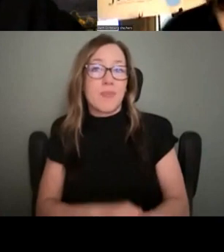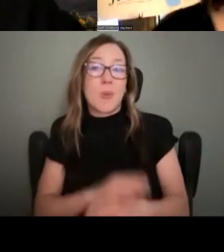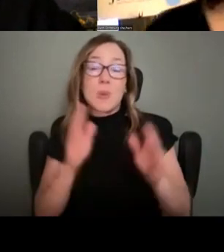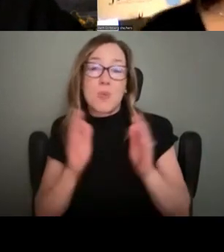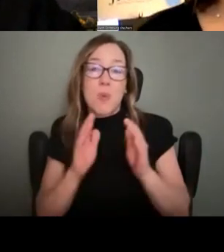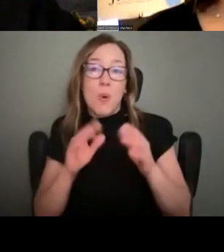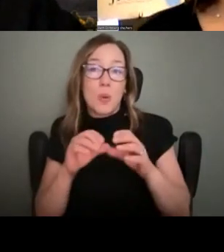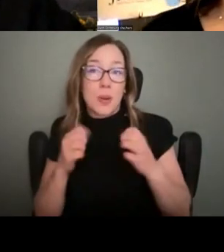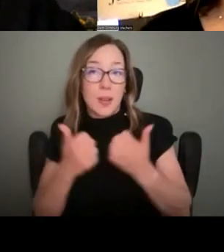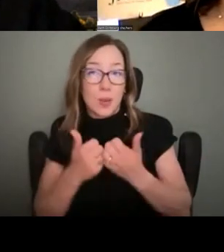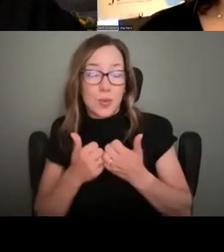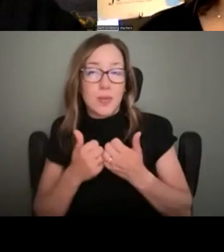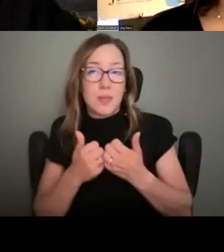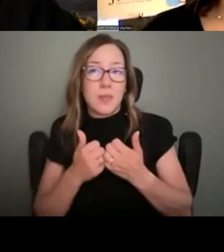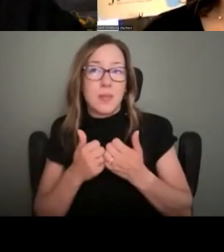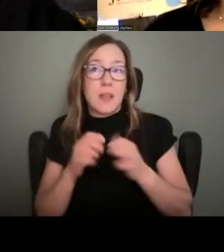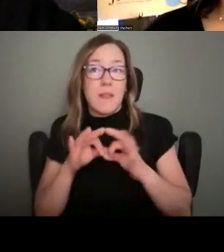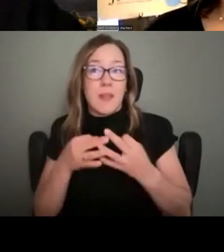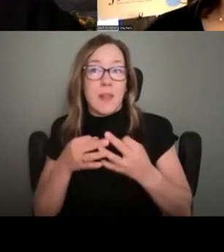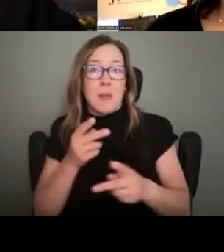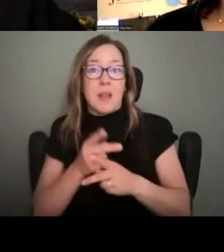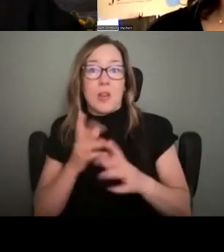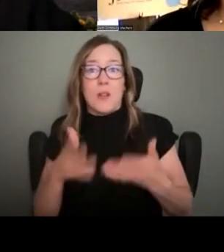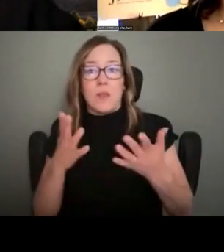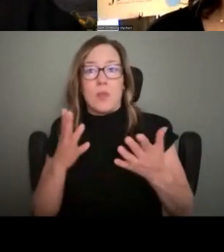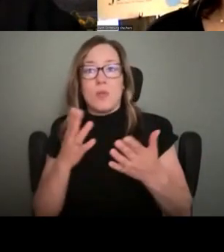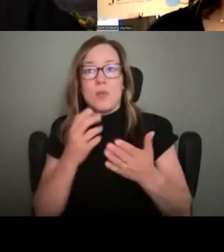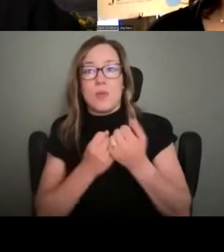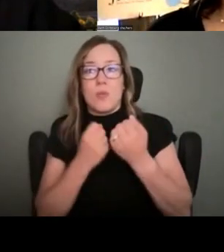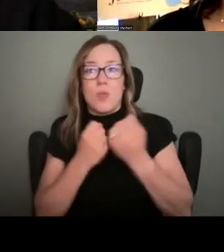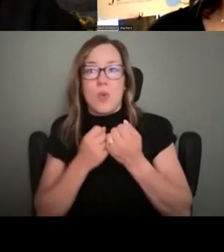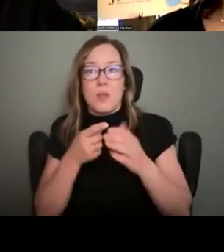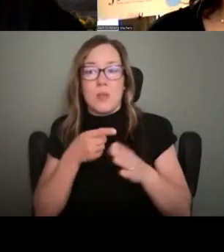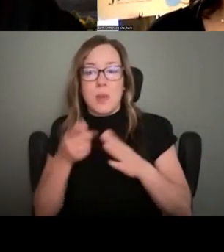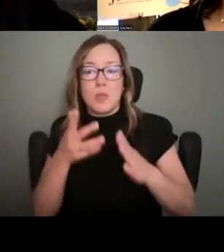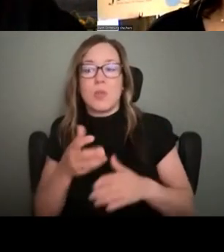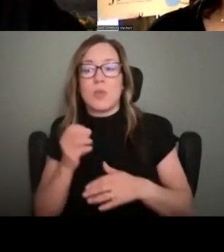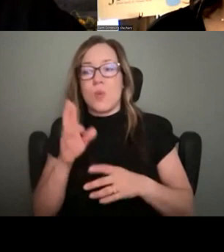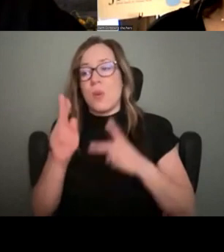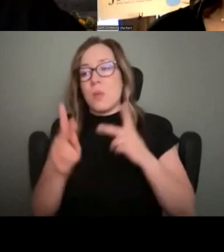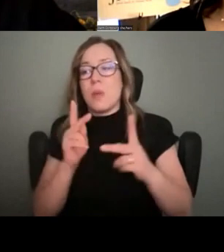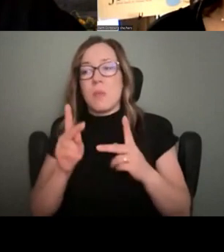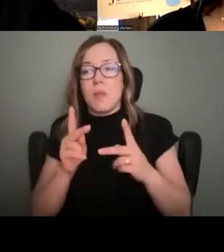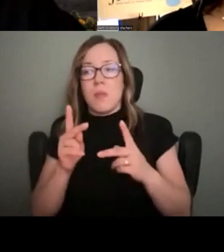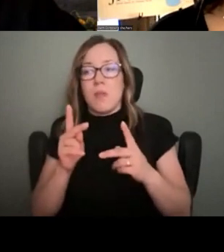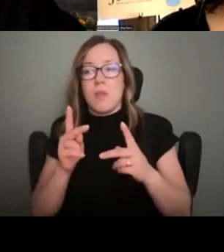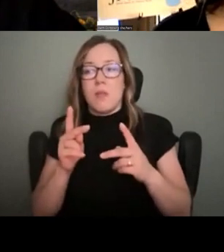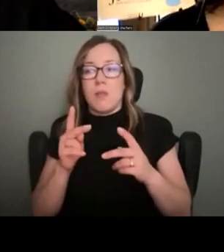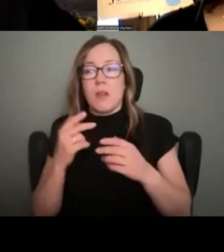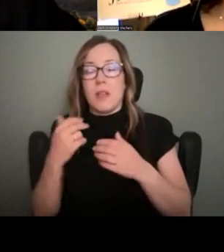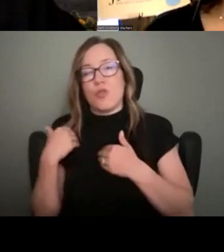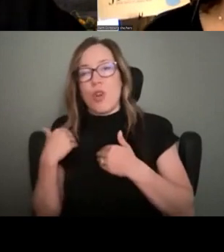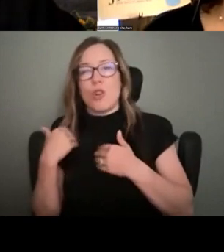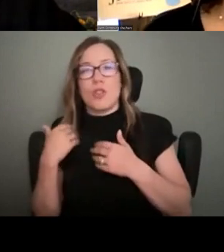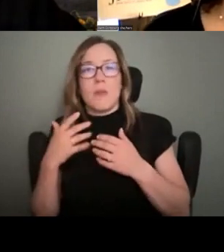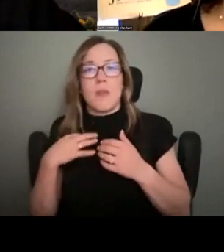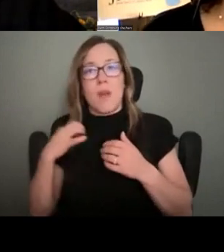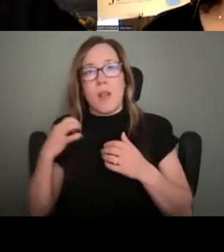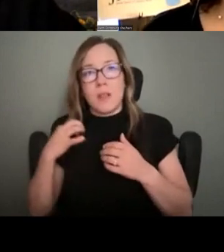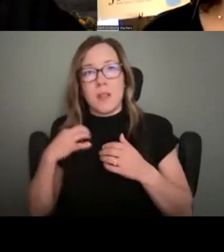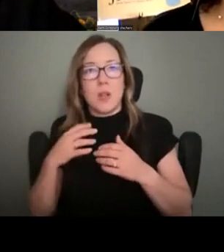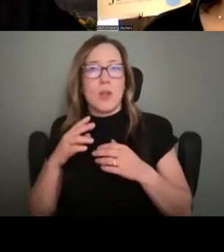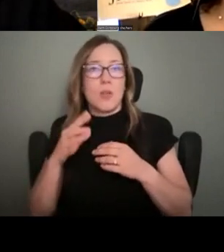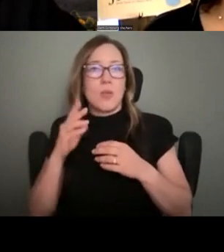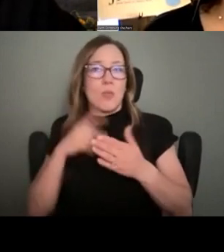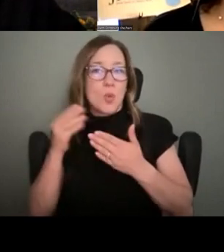agencies, family caregiver support specialists or folks in charge of the volunteer program, you know, are wearing more than